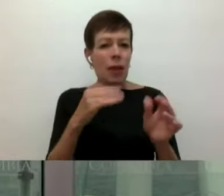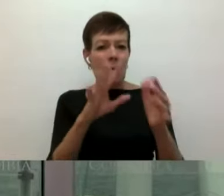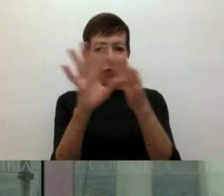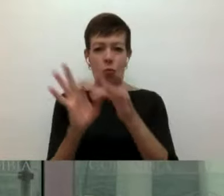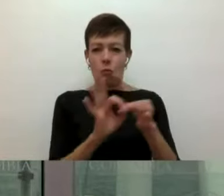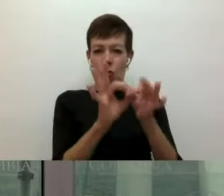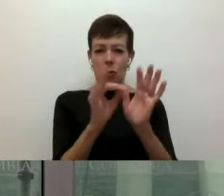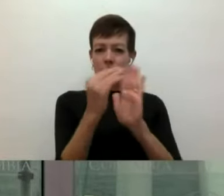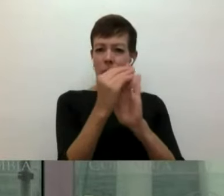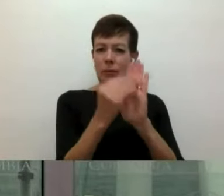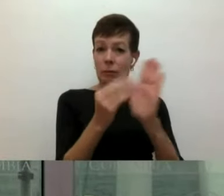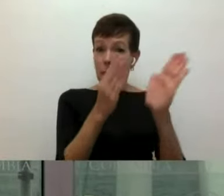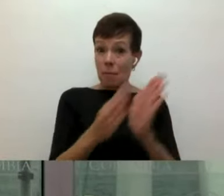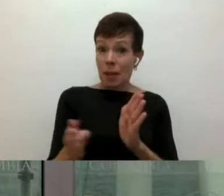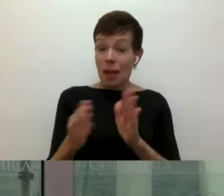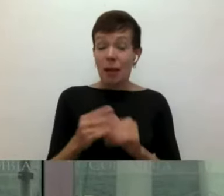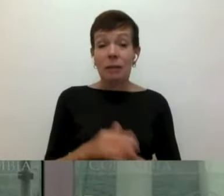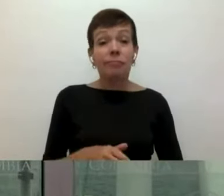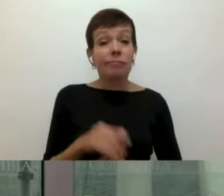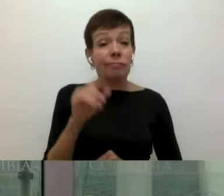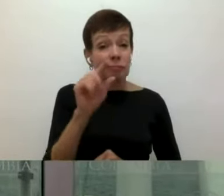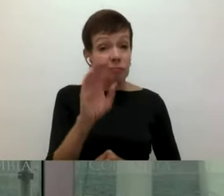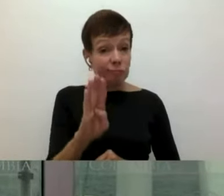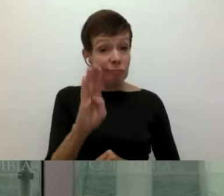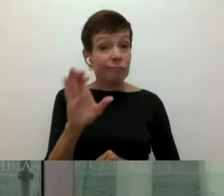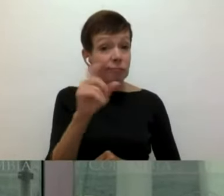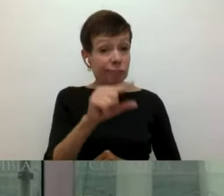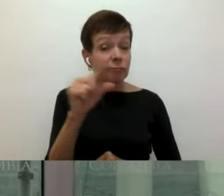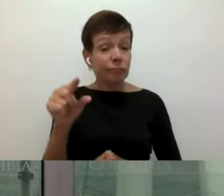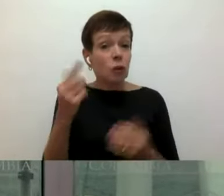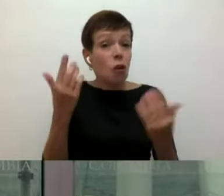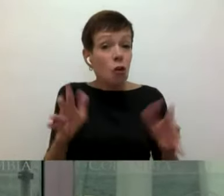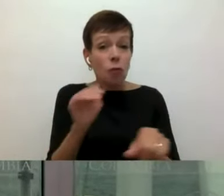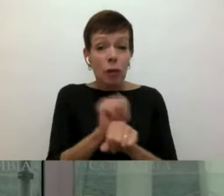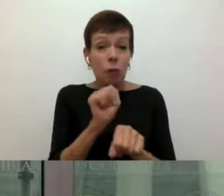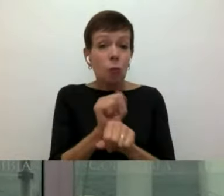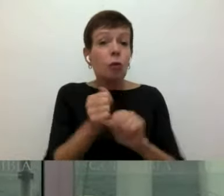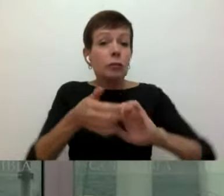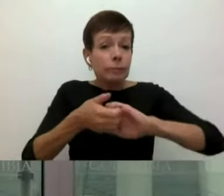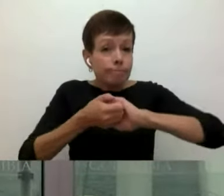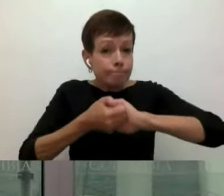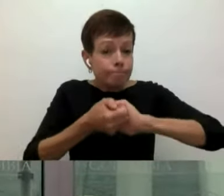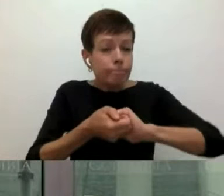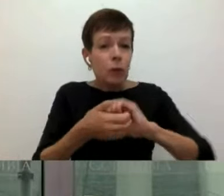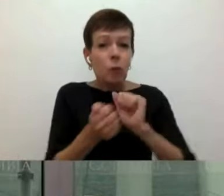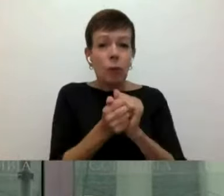incredibly important that these efforts be coordinated, and they already do work with contractors